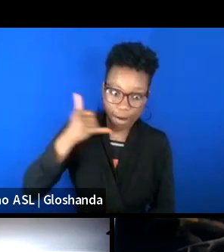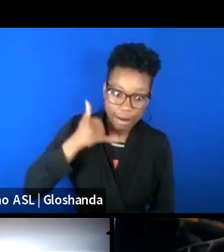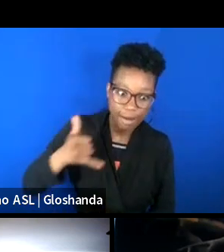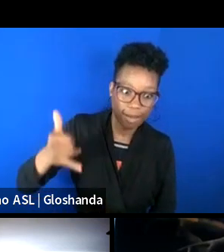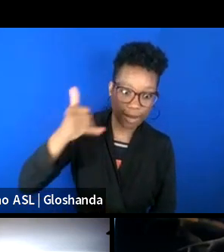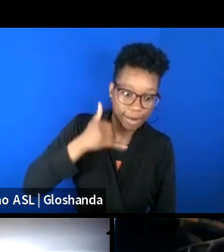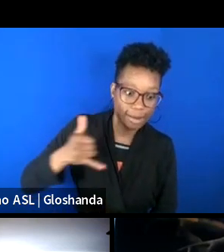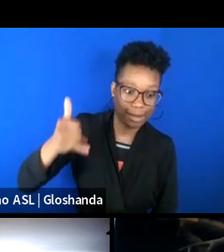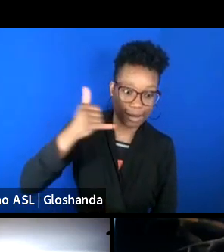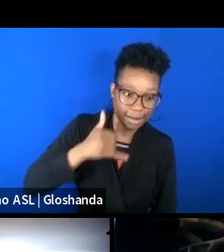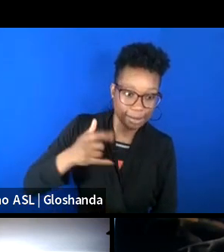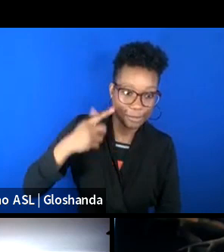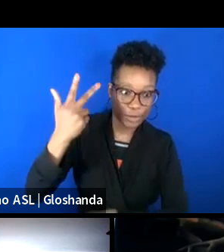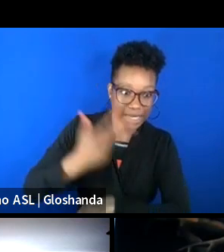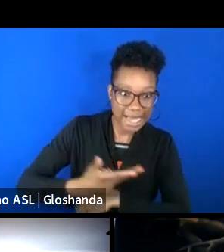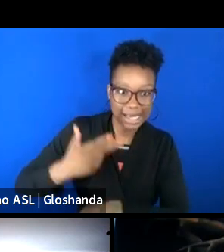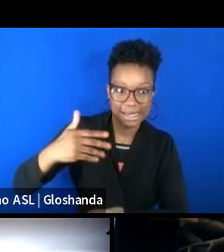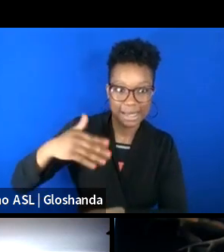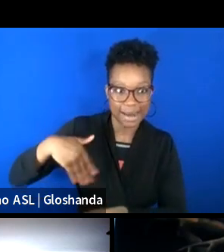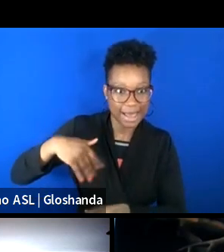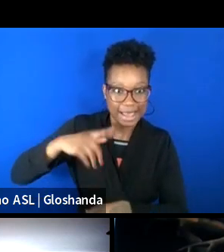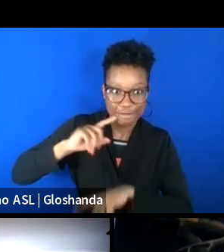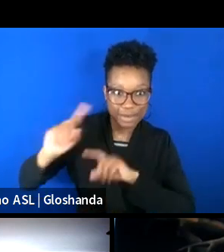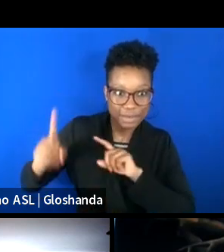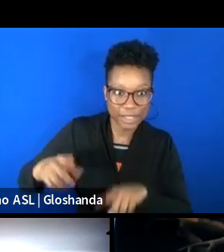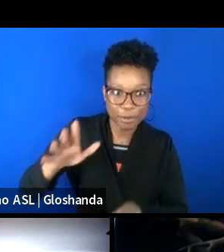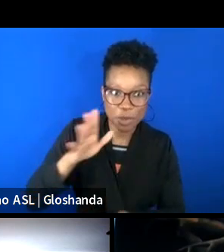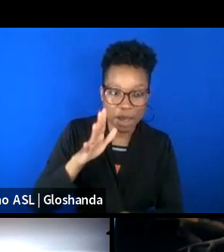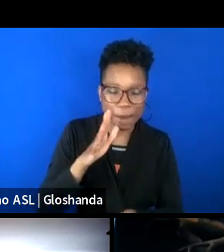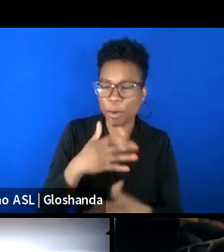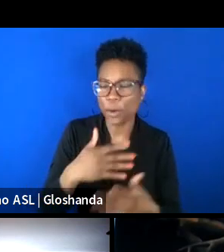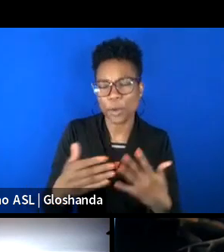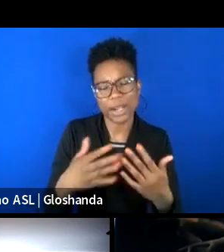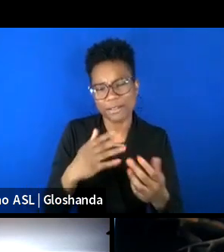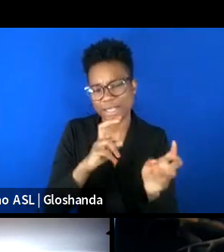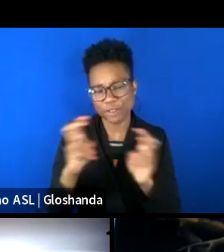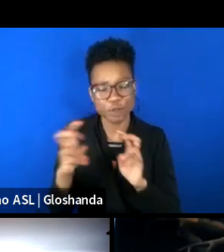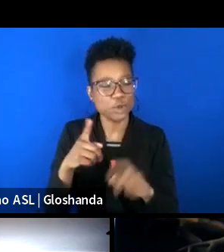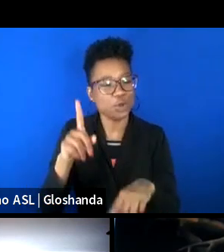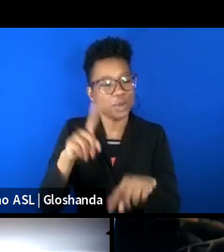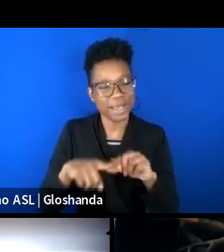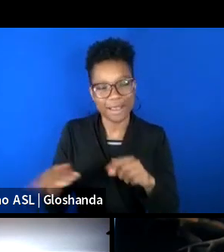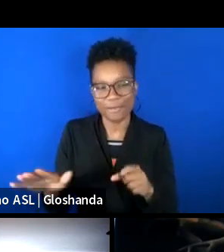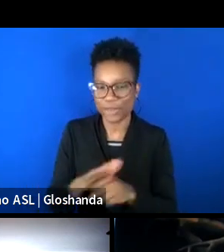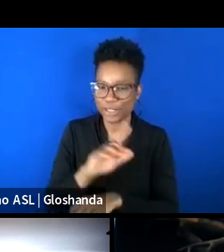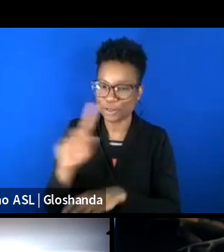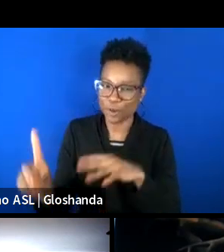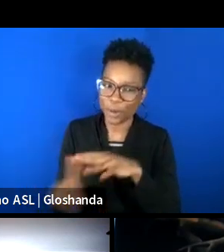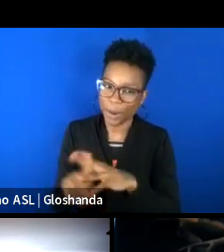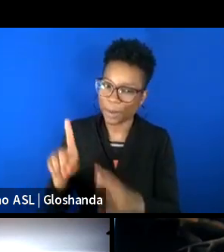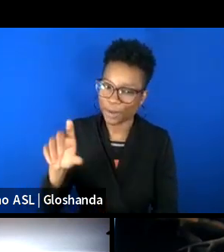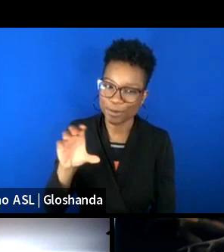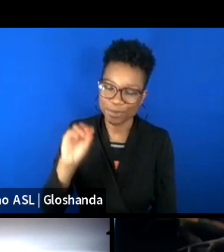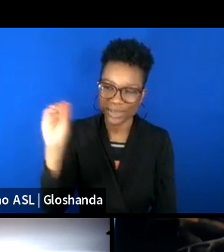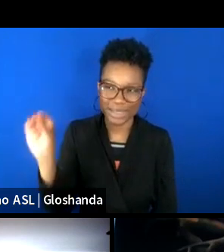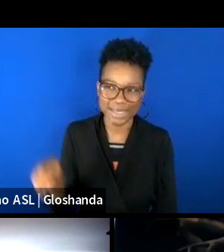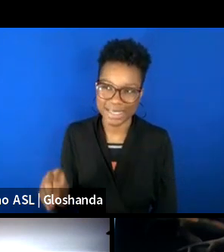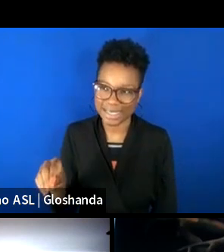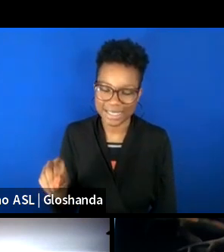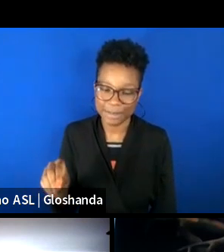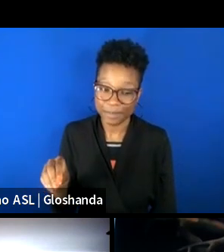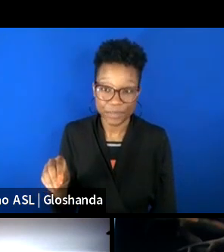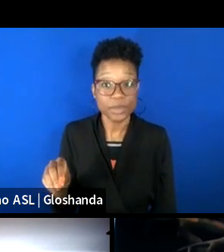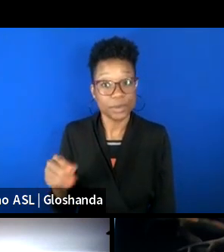straight and you haven't gotten back to her and whatever, you're not able to show up fully 100%. And so it's better to just say,